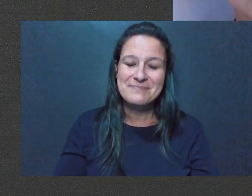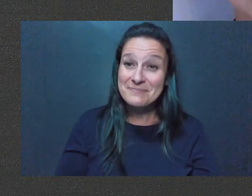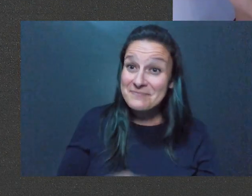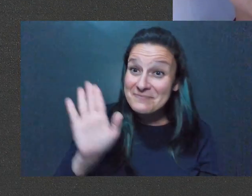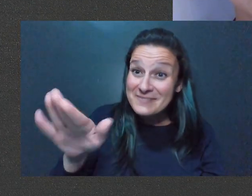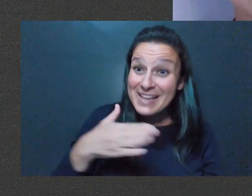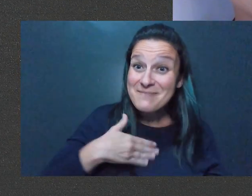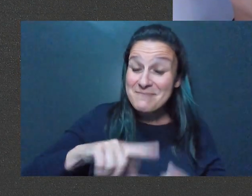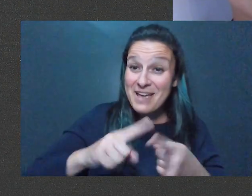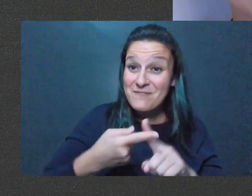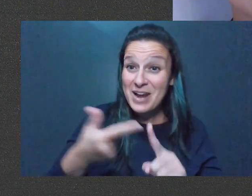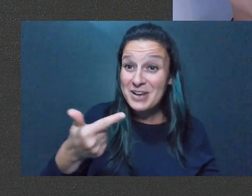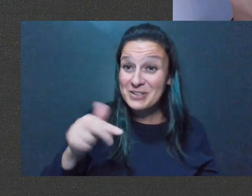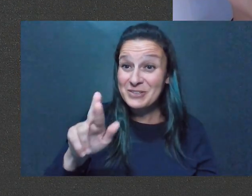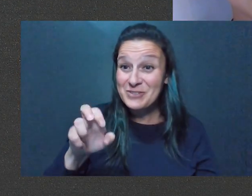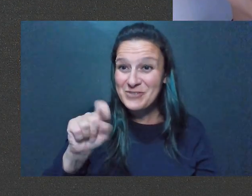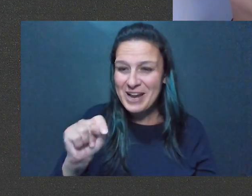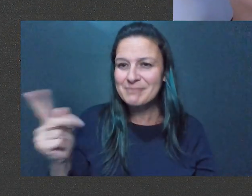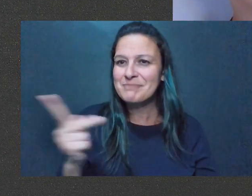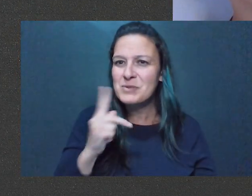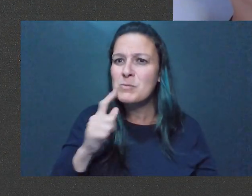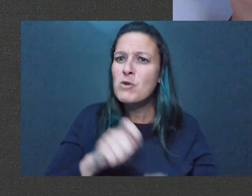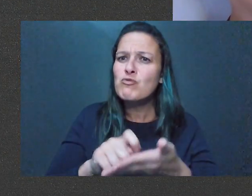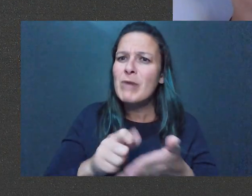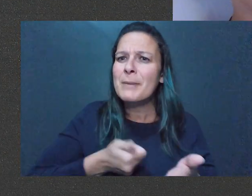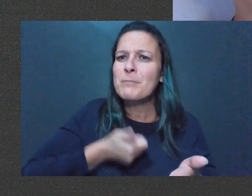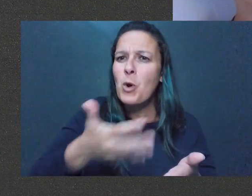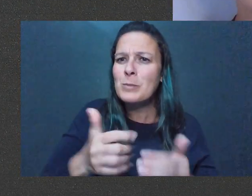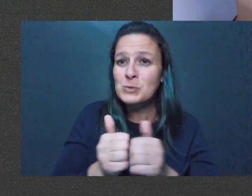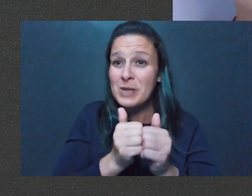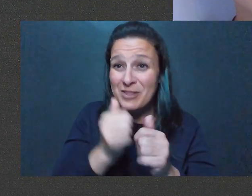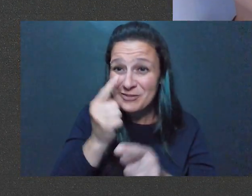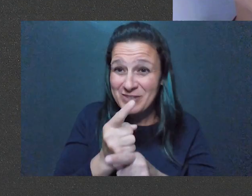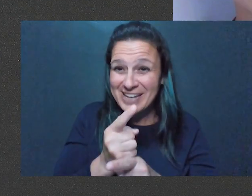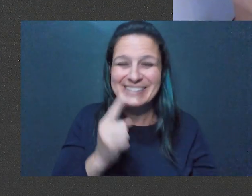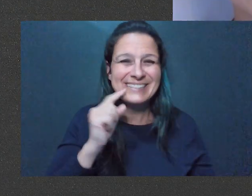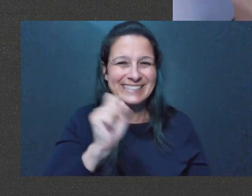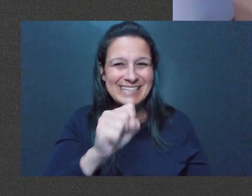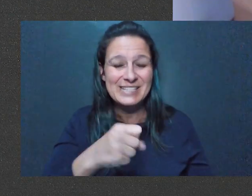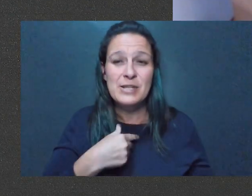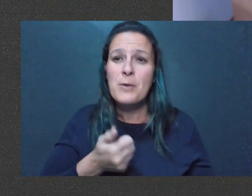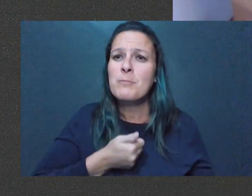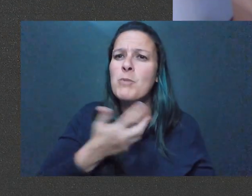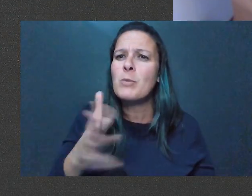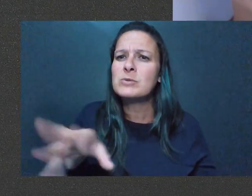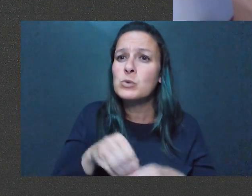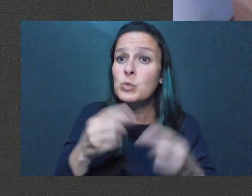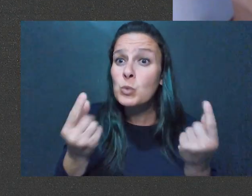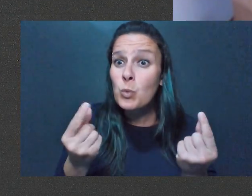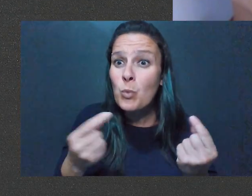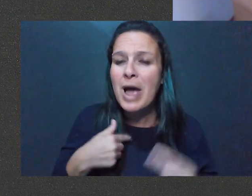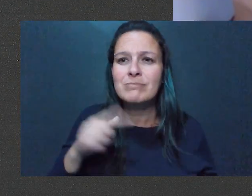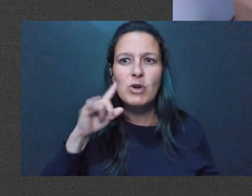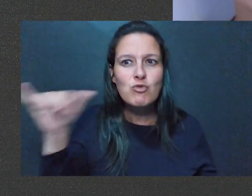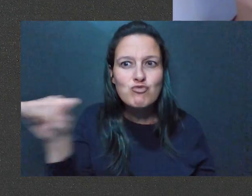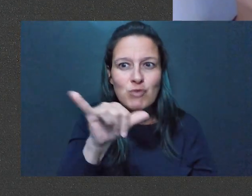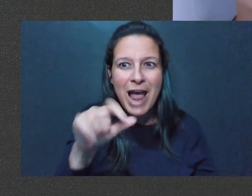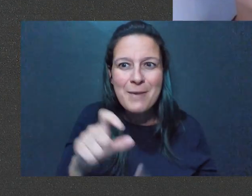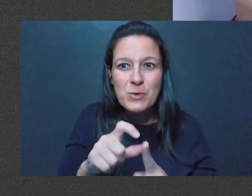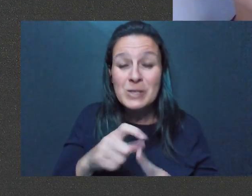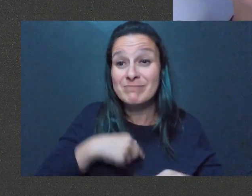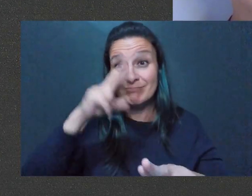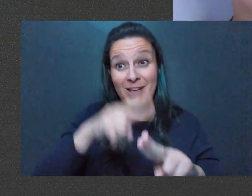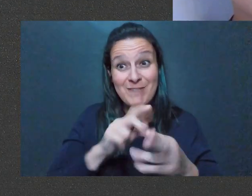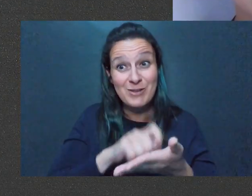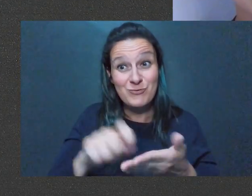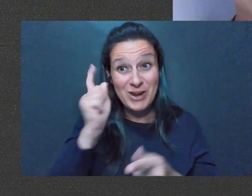Hey, this is my friend Grant, and he and I have been writing poems together, haven't we? Yep. Yep. So poems are filled with Rhyming words. rhyming words, and they're really fun to